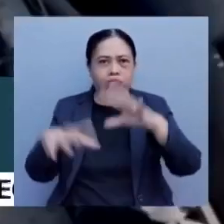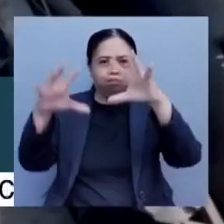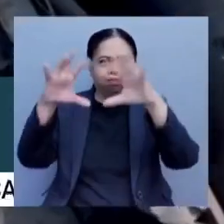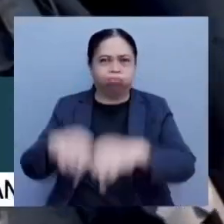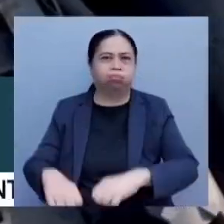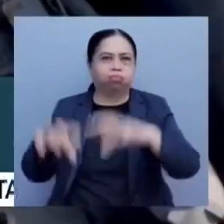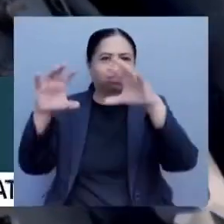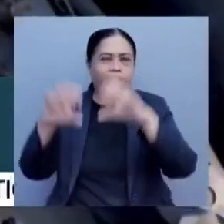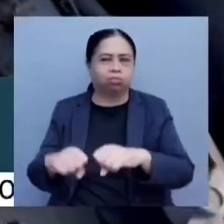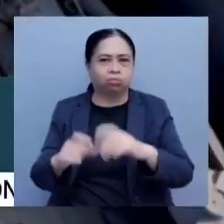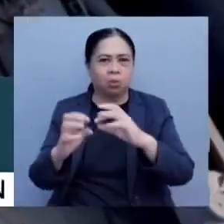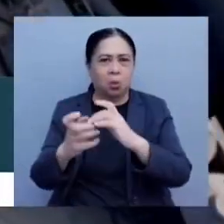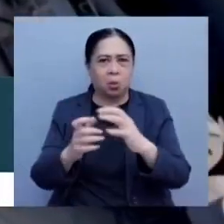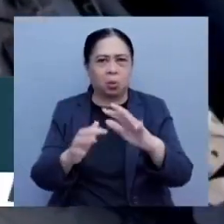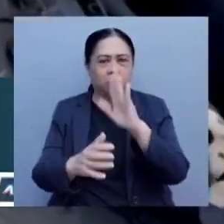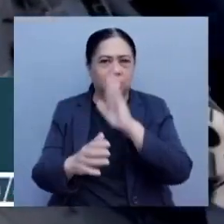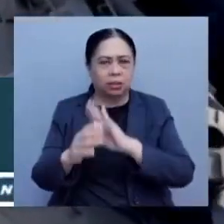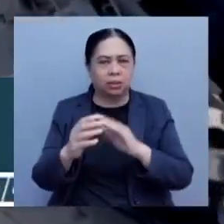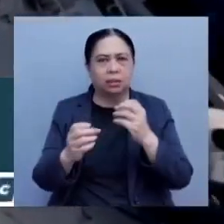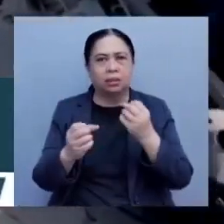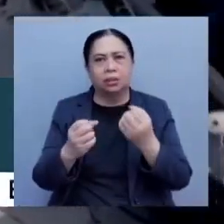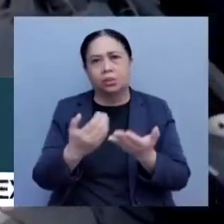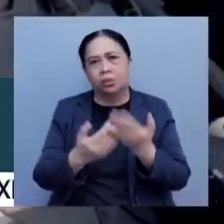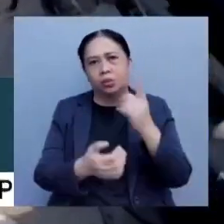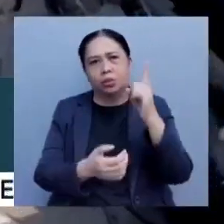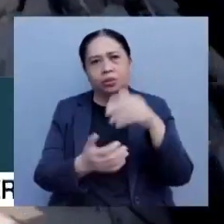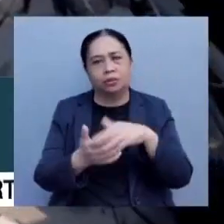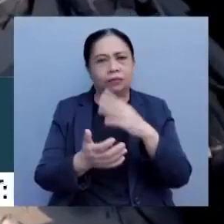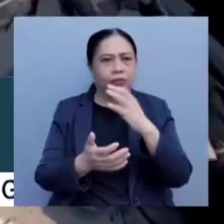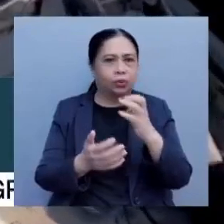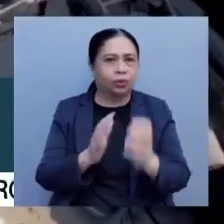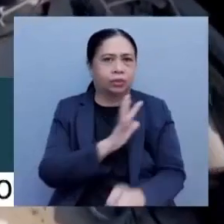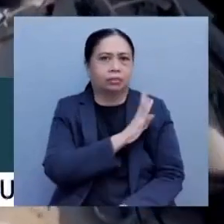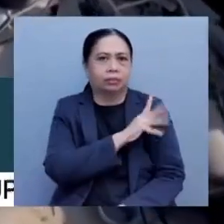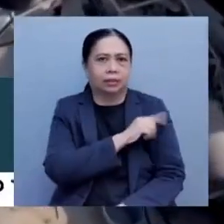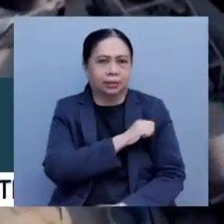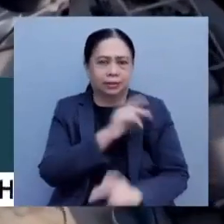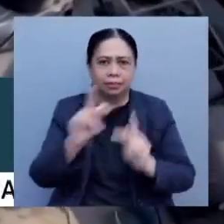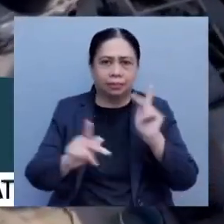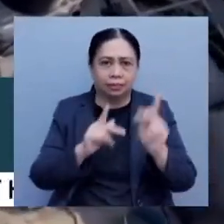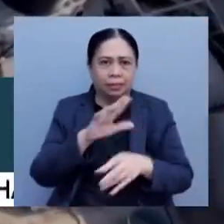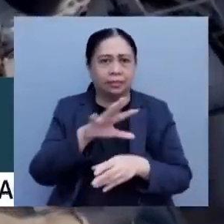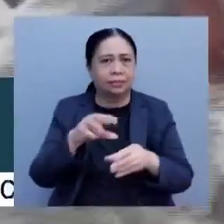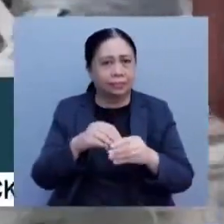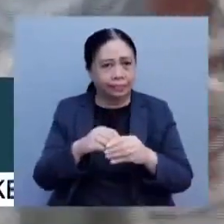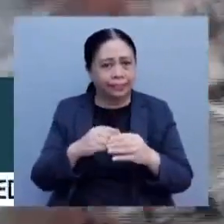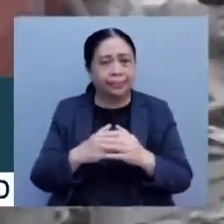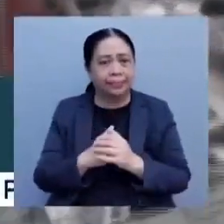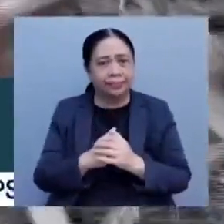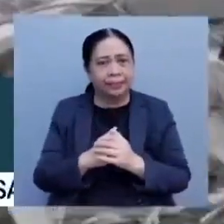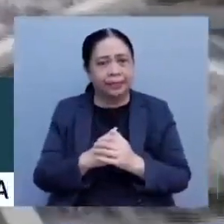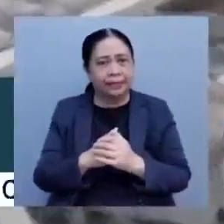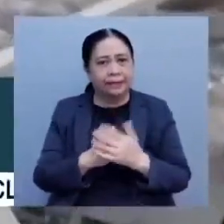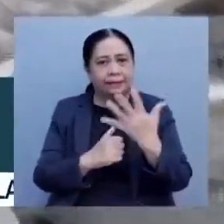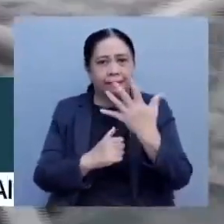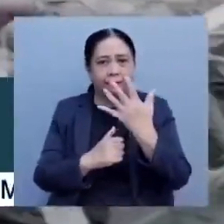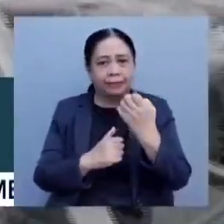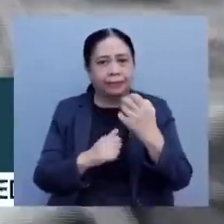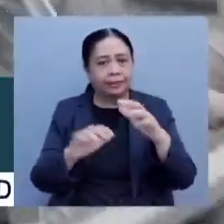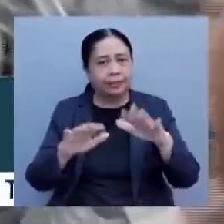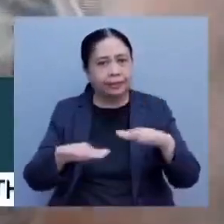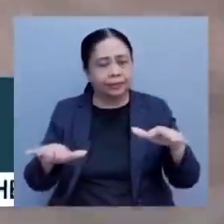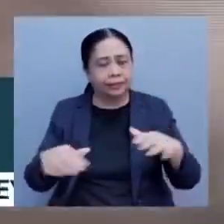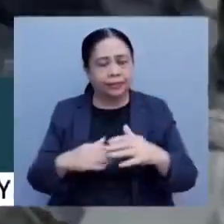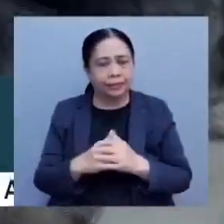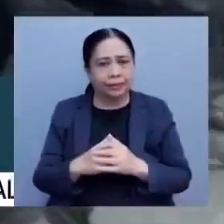Gaza to rubble, killing over 1,400 Palestinians, including at least 500 children. The